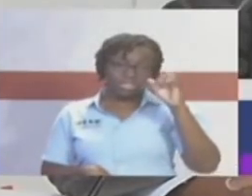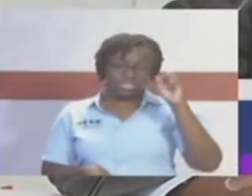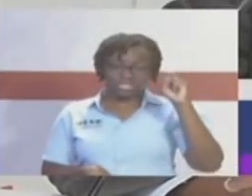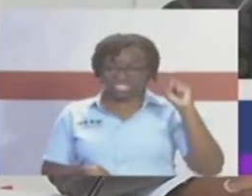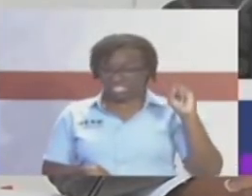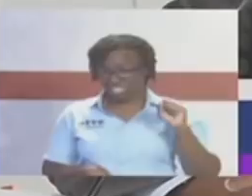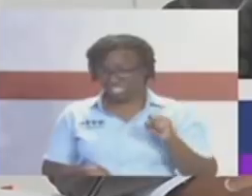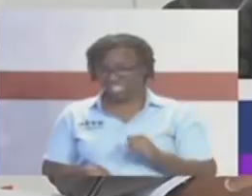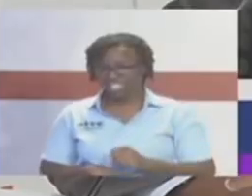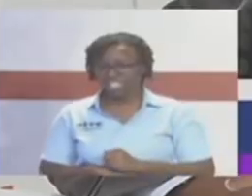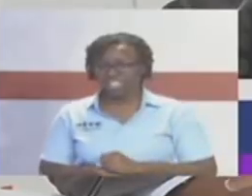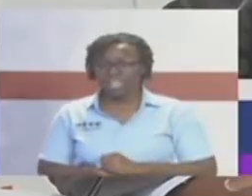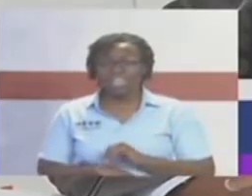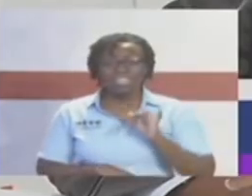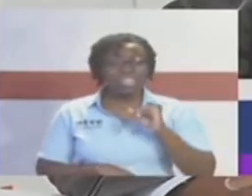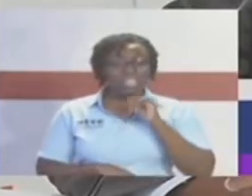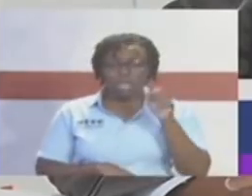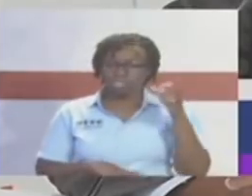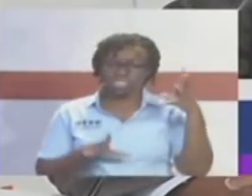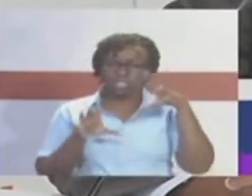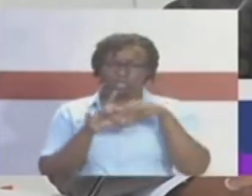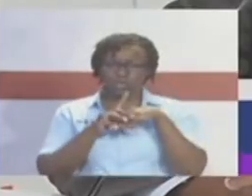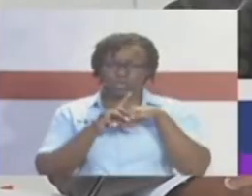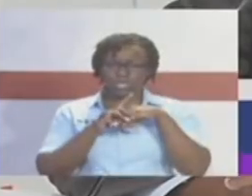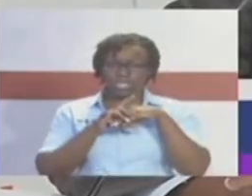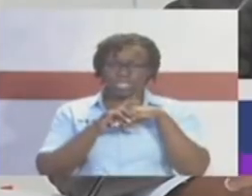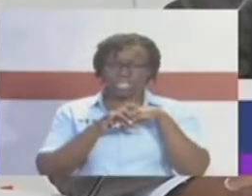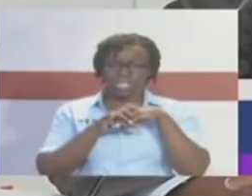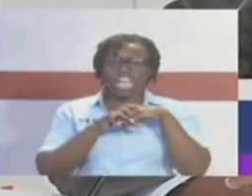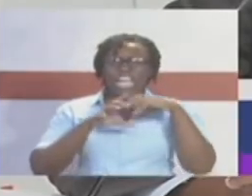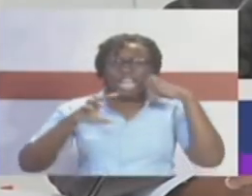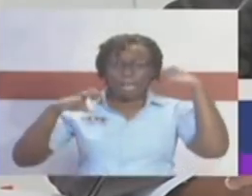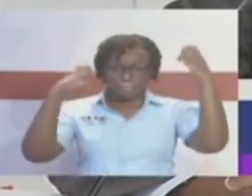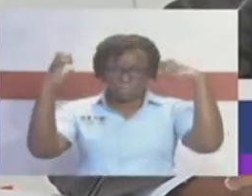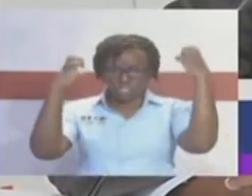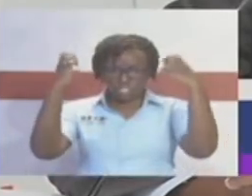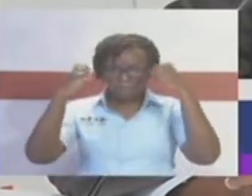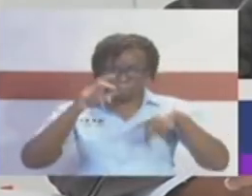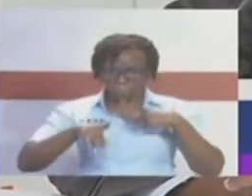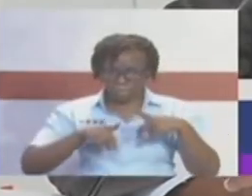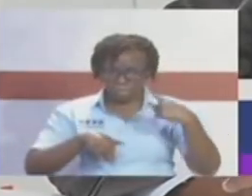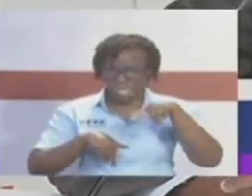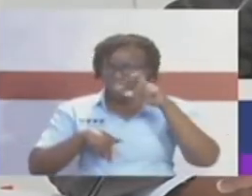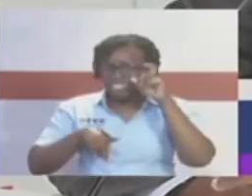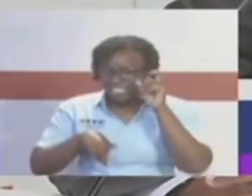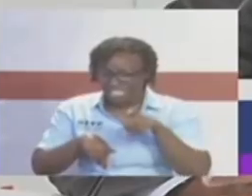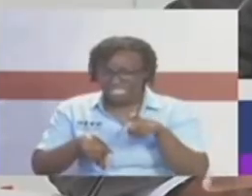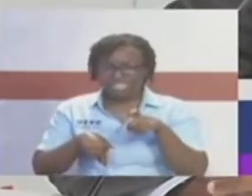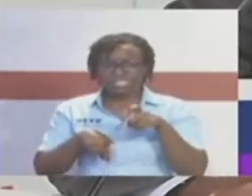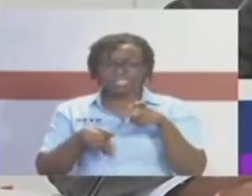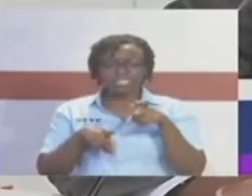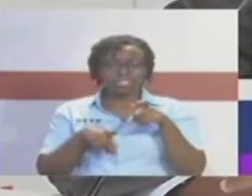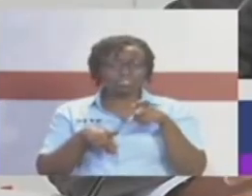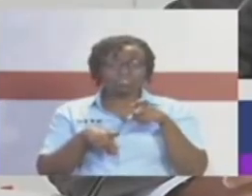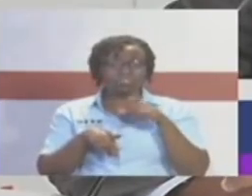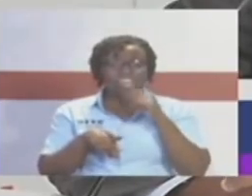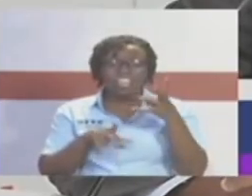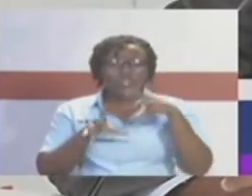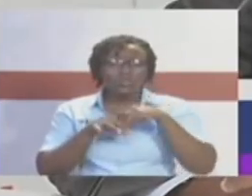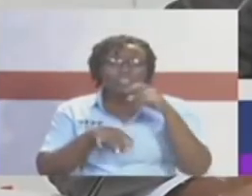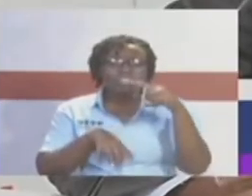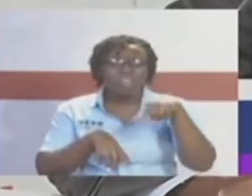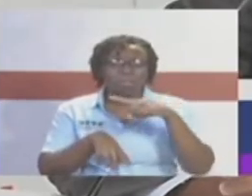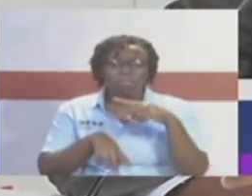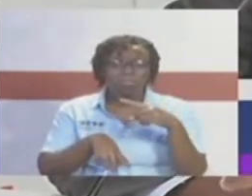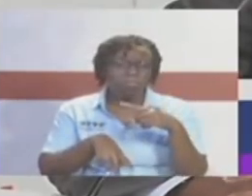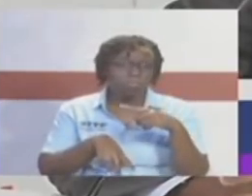the emergency patients who needed emergency dialysis in our ICUs and our HDUs. We use a specialized treatment called